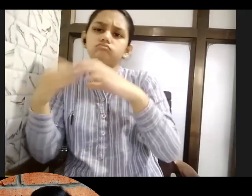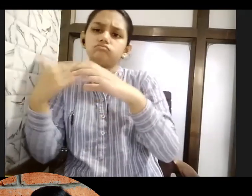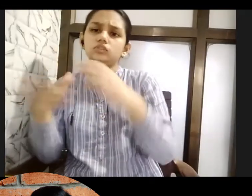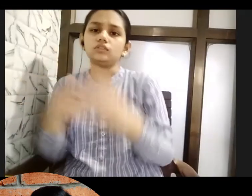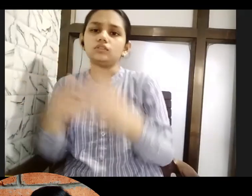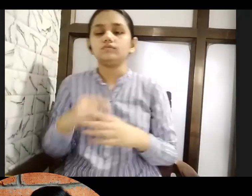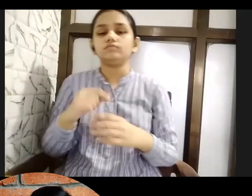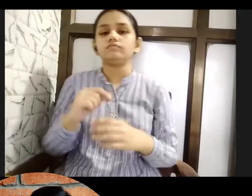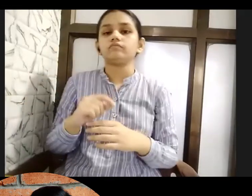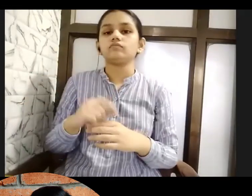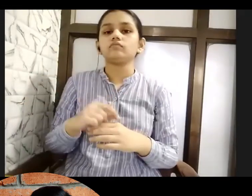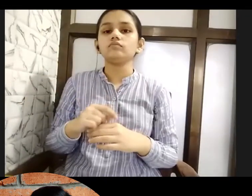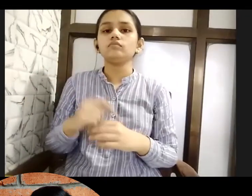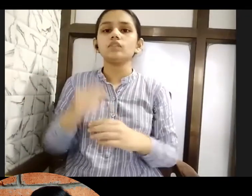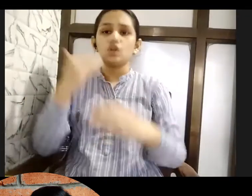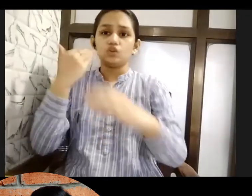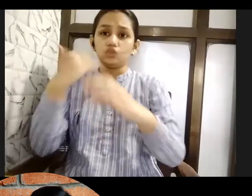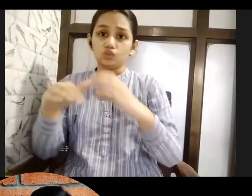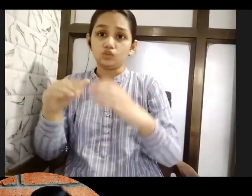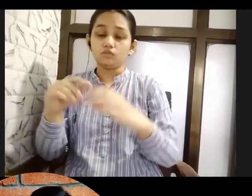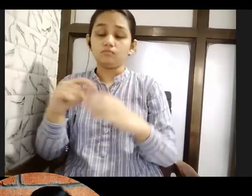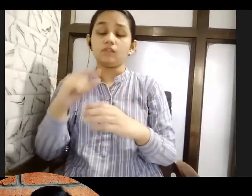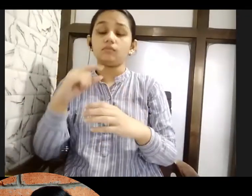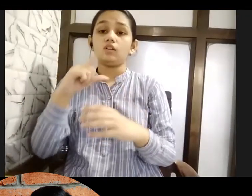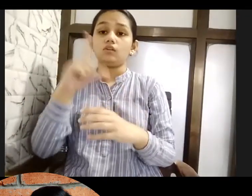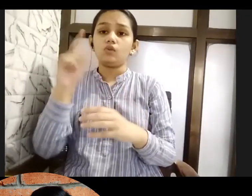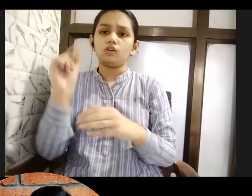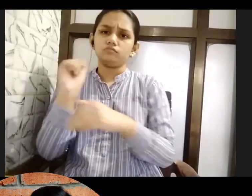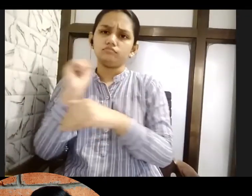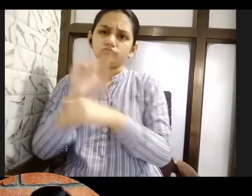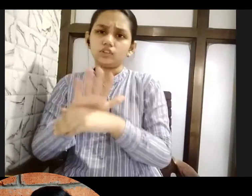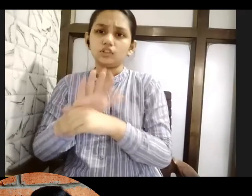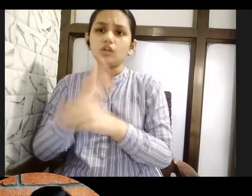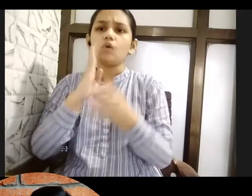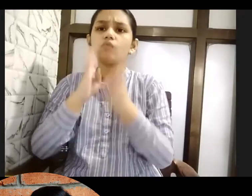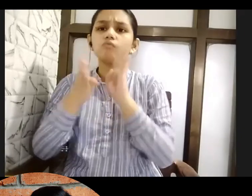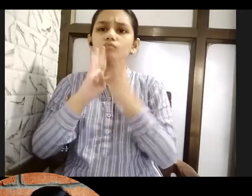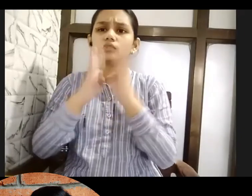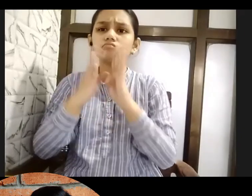Gmail. You can go and share it on Facebook.